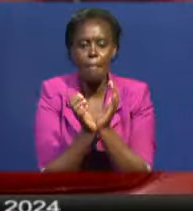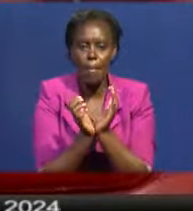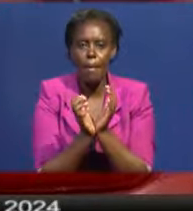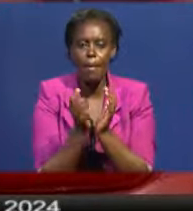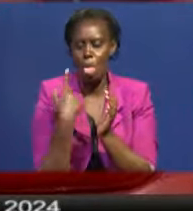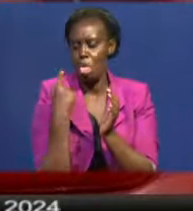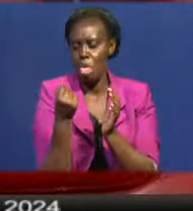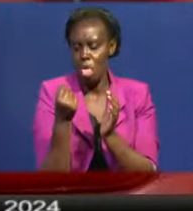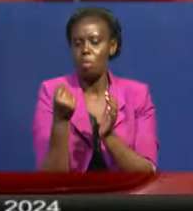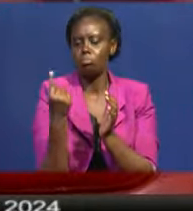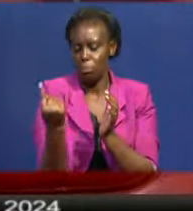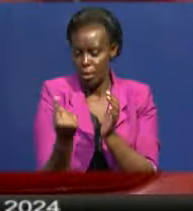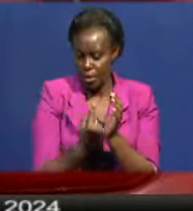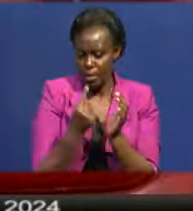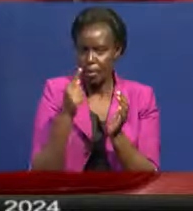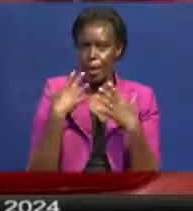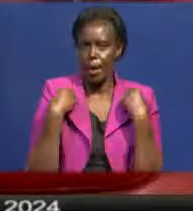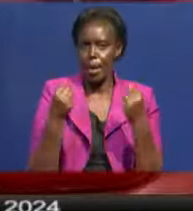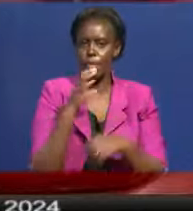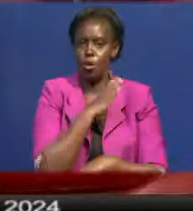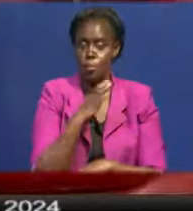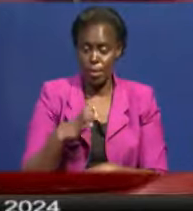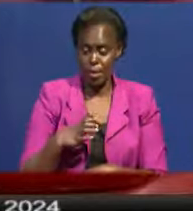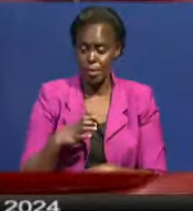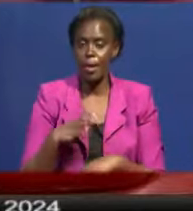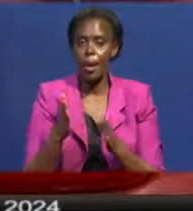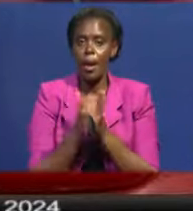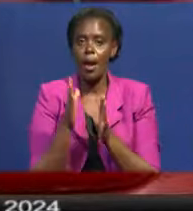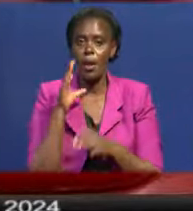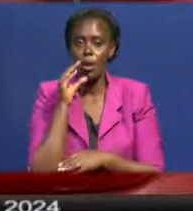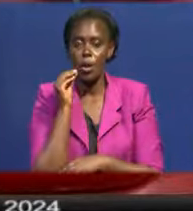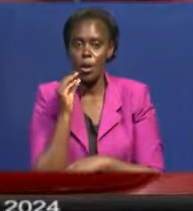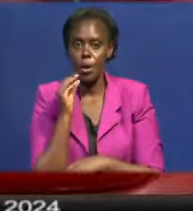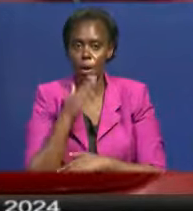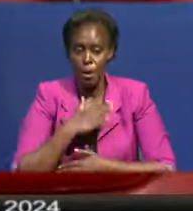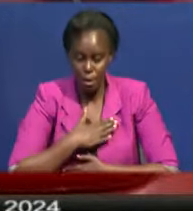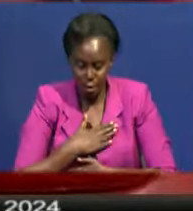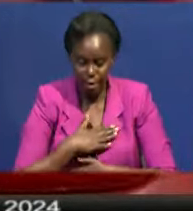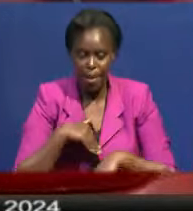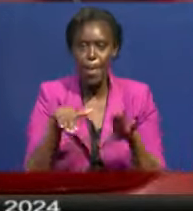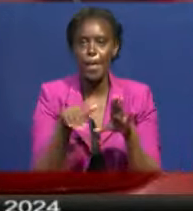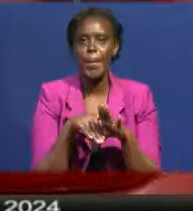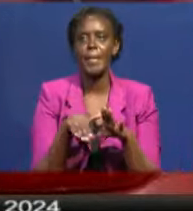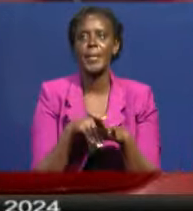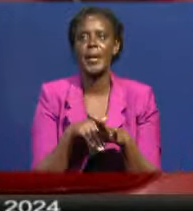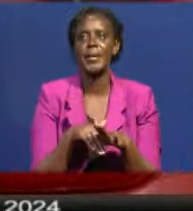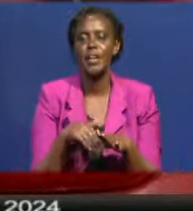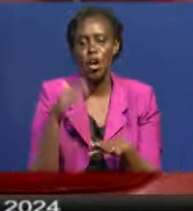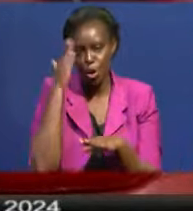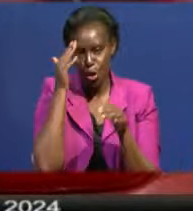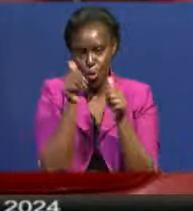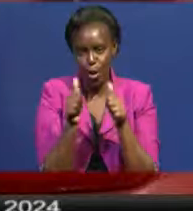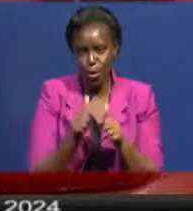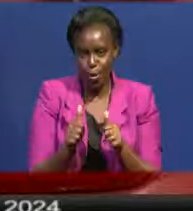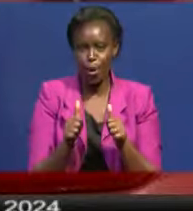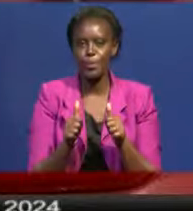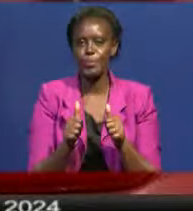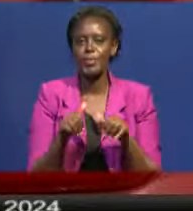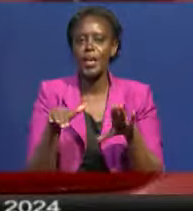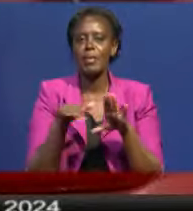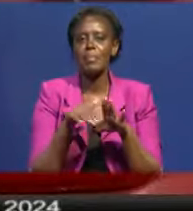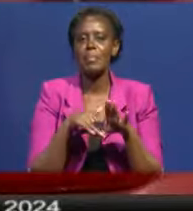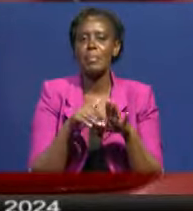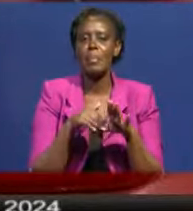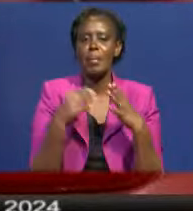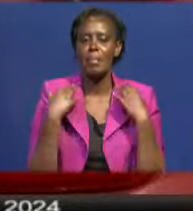recently, I know they were appearing before the Health Committee. And Honorable Member, you know very well, you were a member